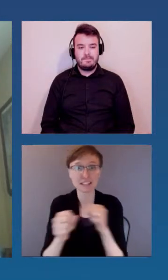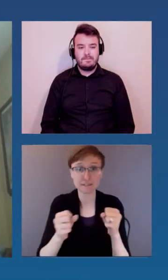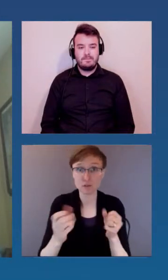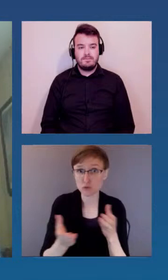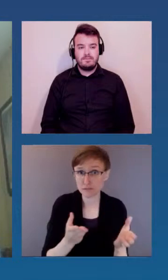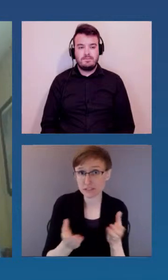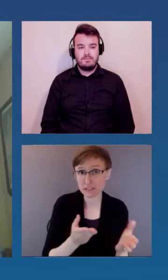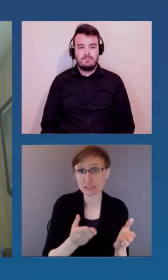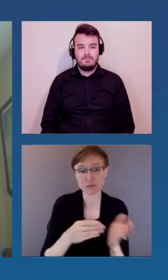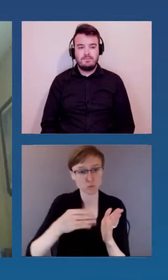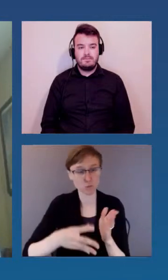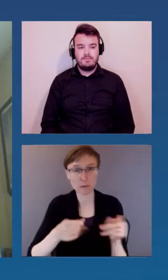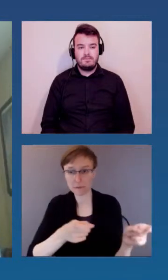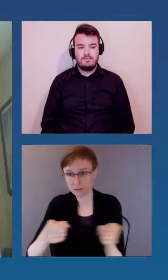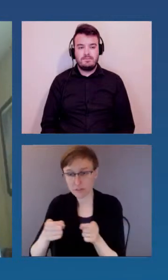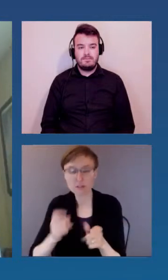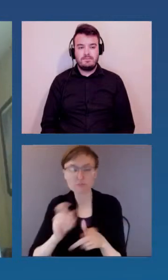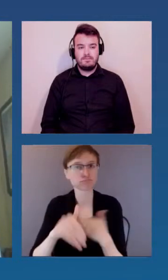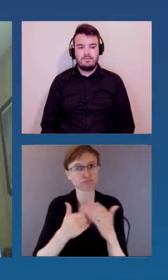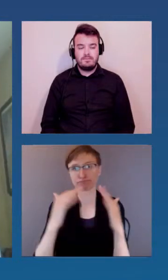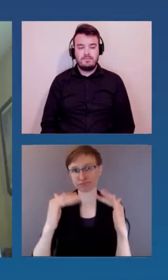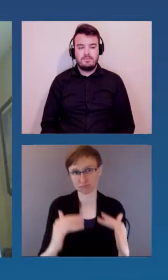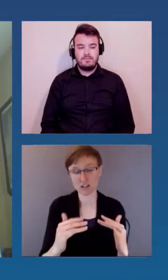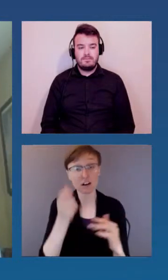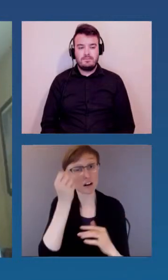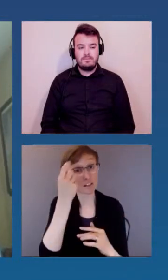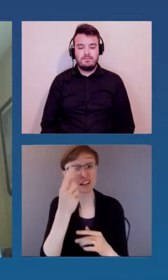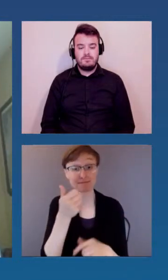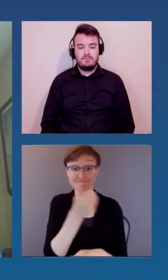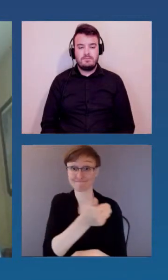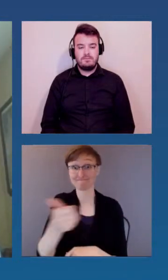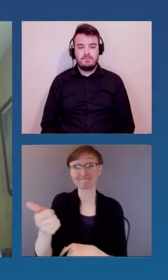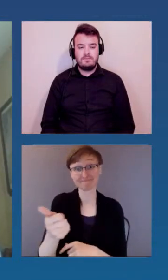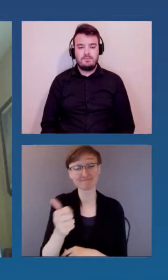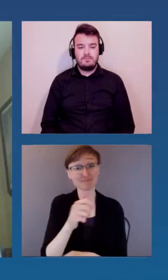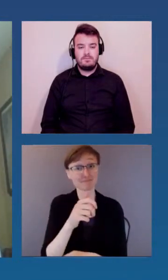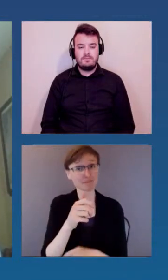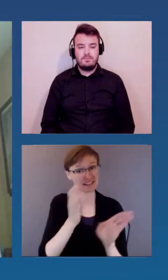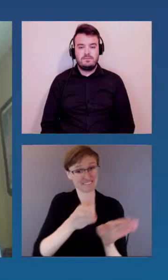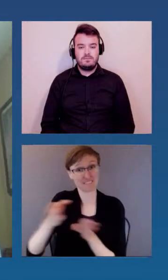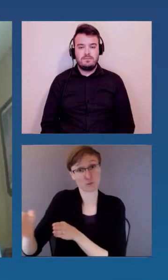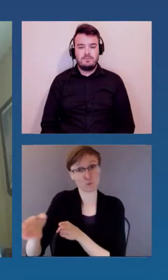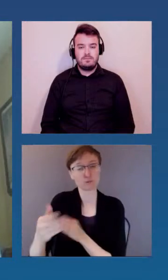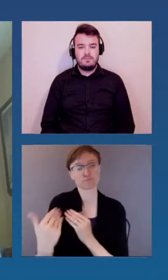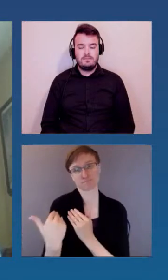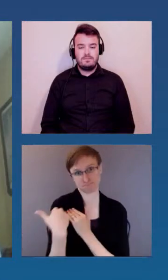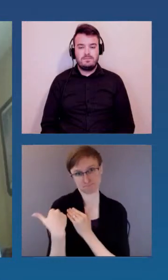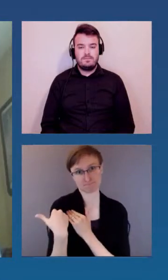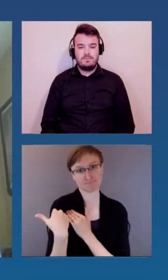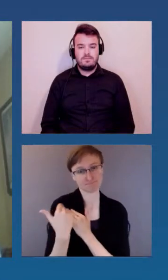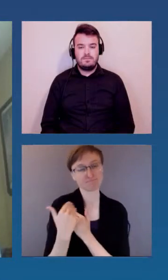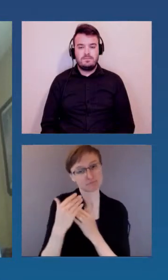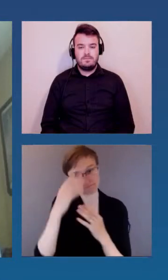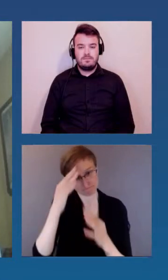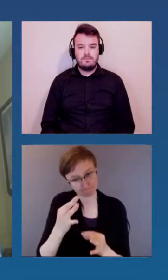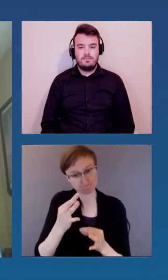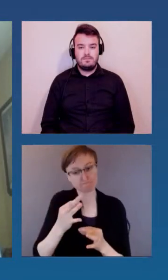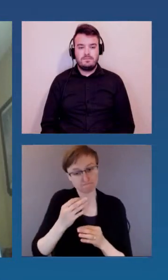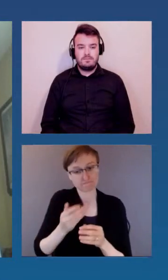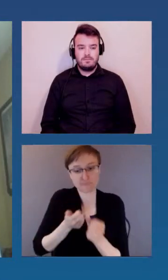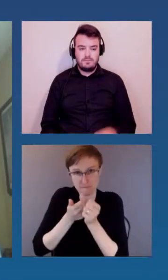use the elevators to the proper etiquette for coughing and sneezing. The majority of our campus services, student supports,